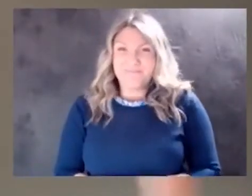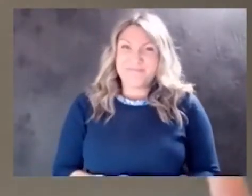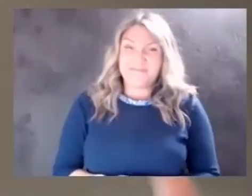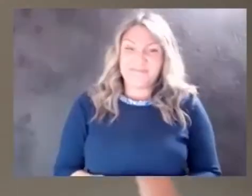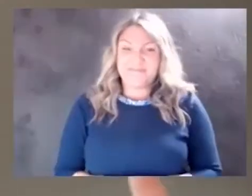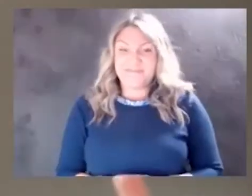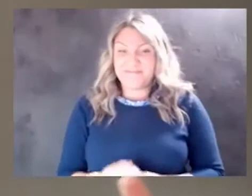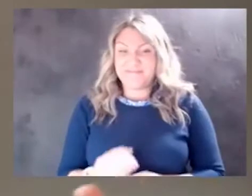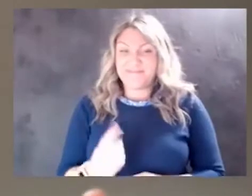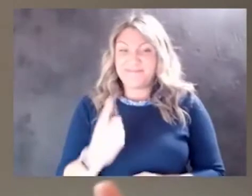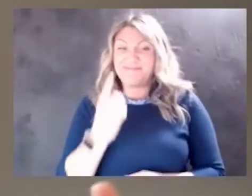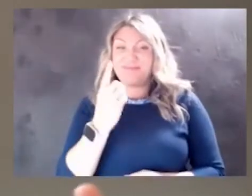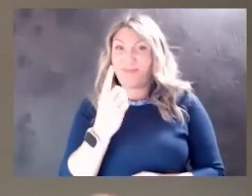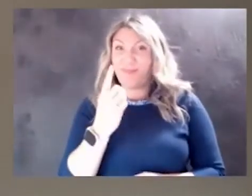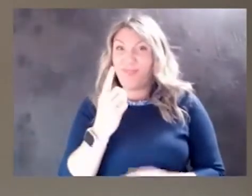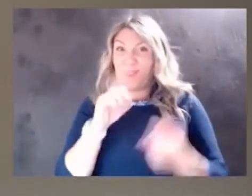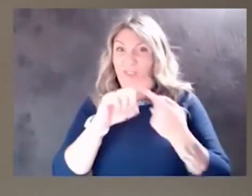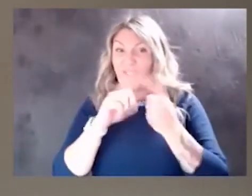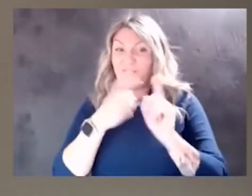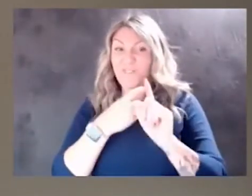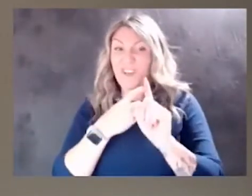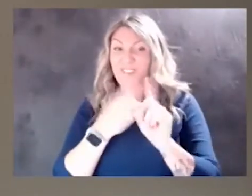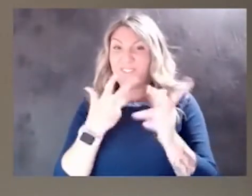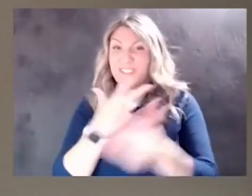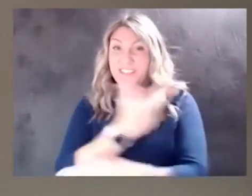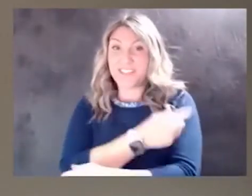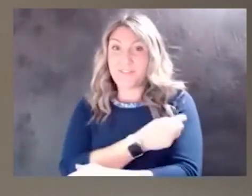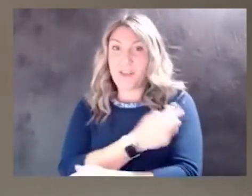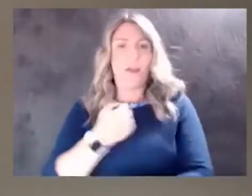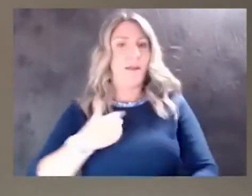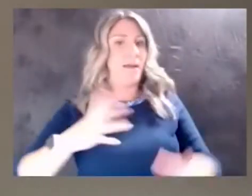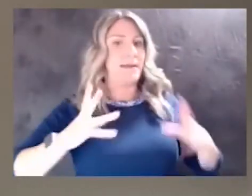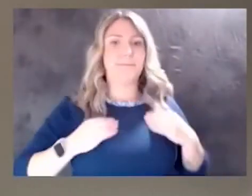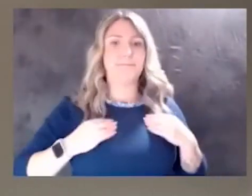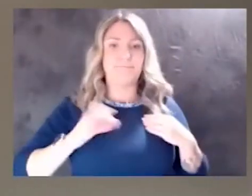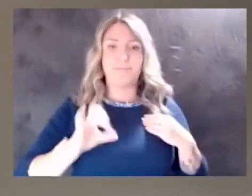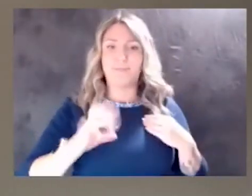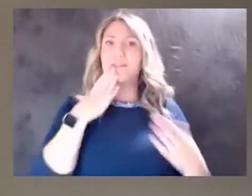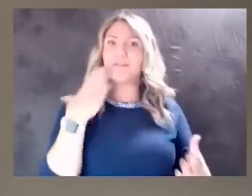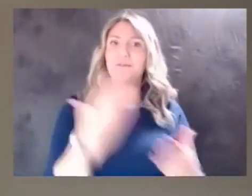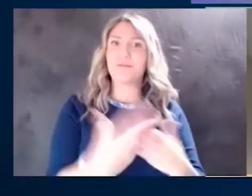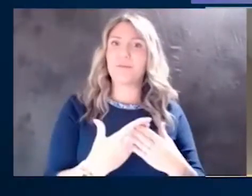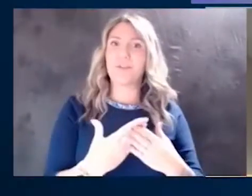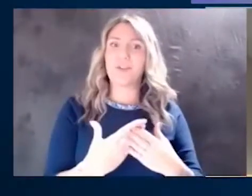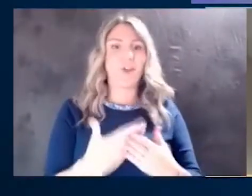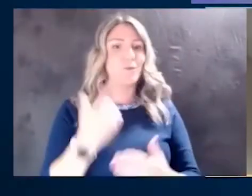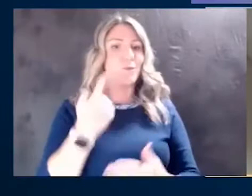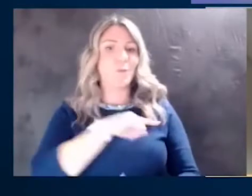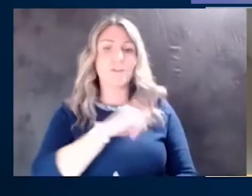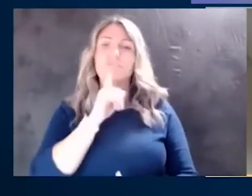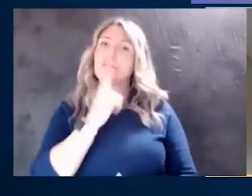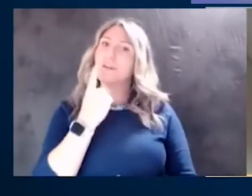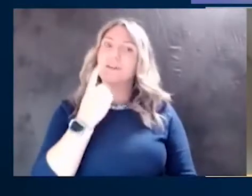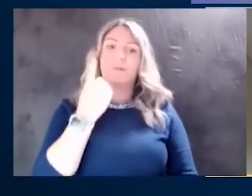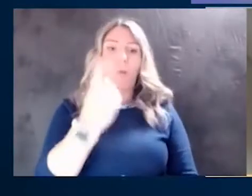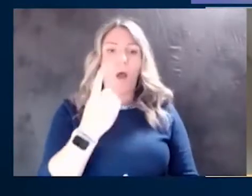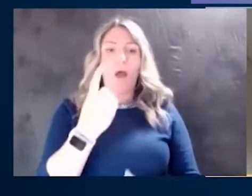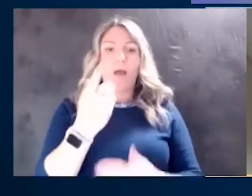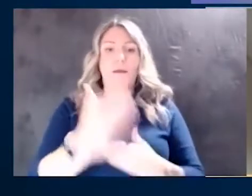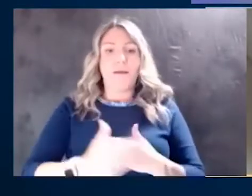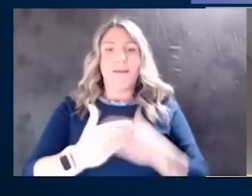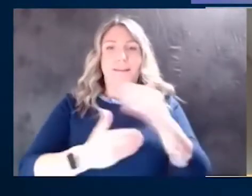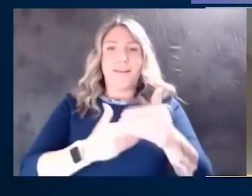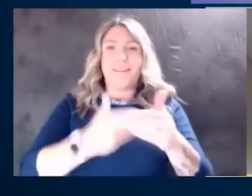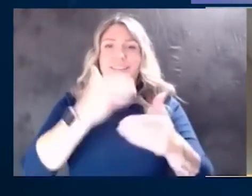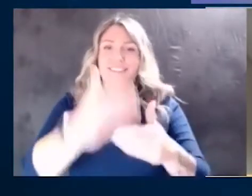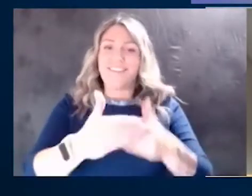One friend got vaccinated. I'll take that. That's a good. You know what? One by one. That's how we do it, right? Row by row, inch by